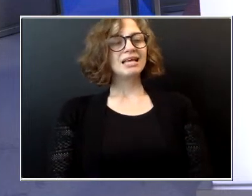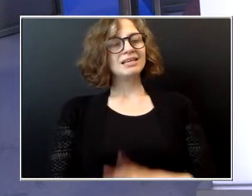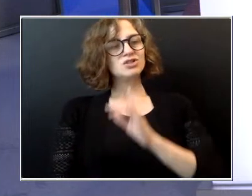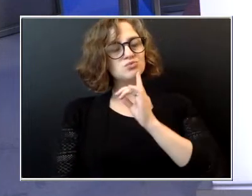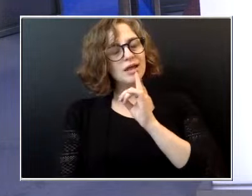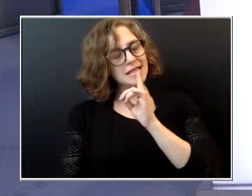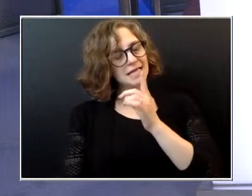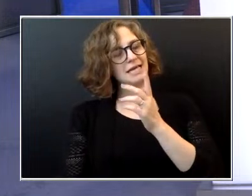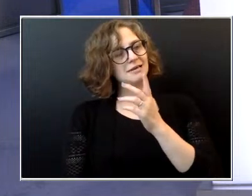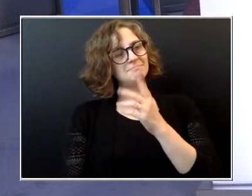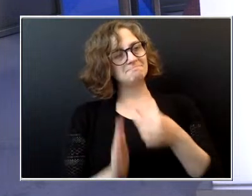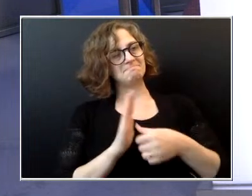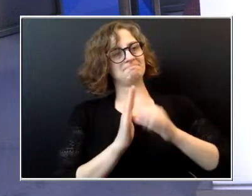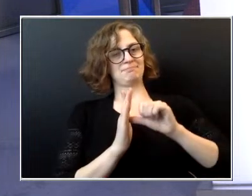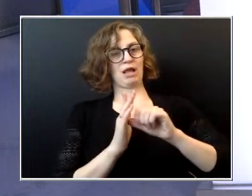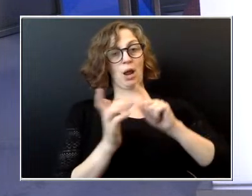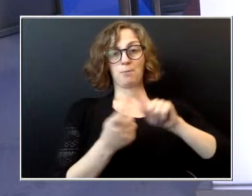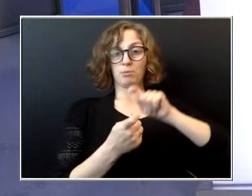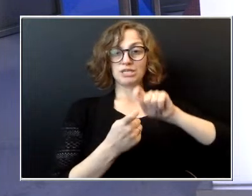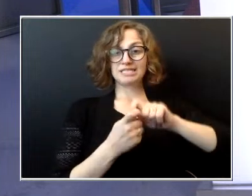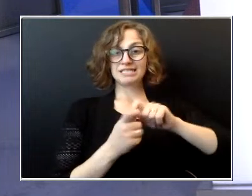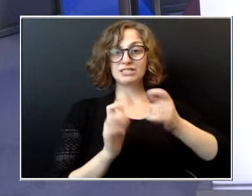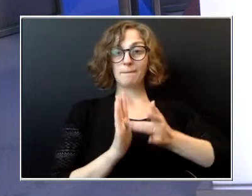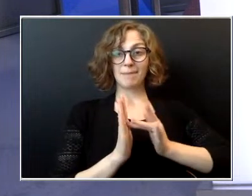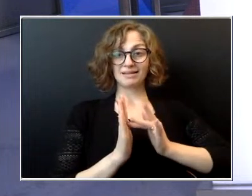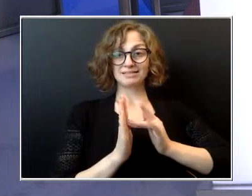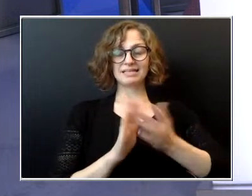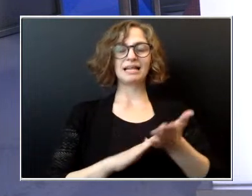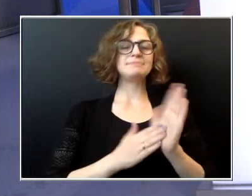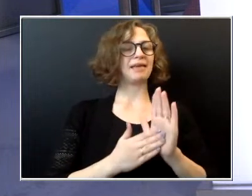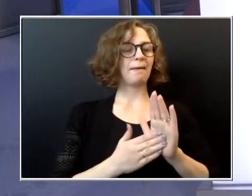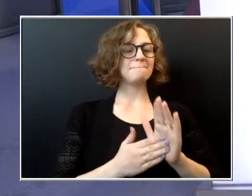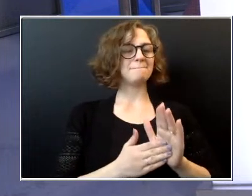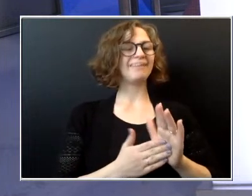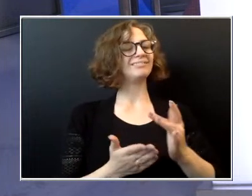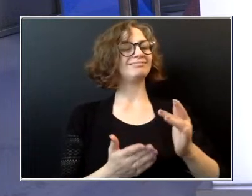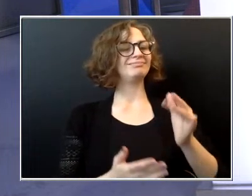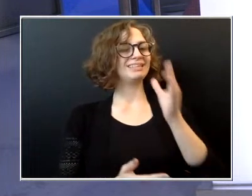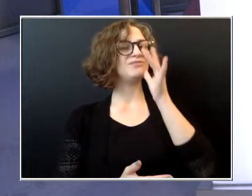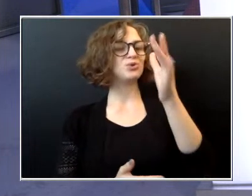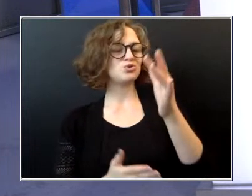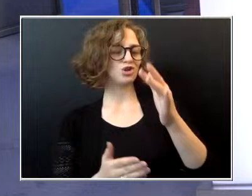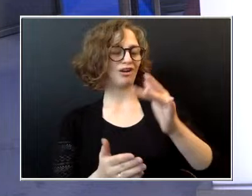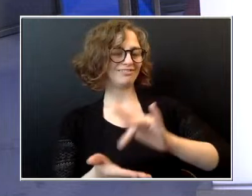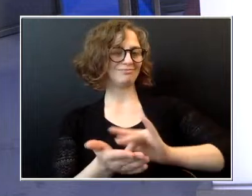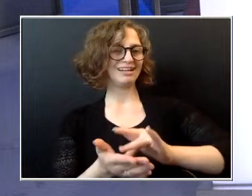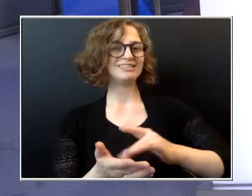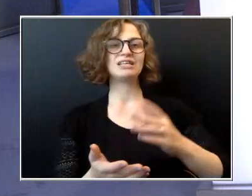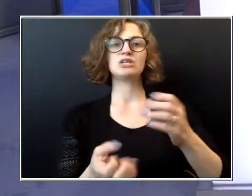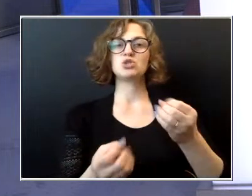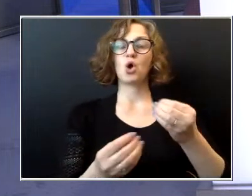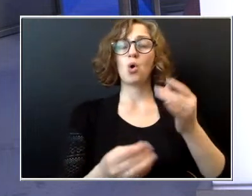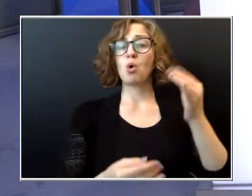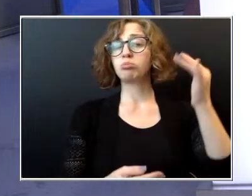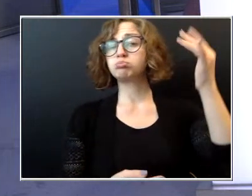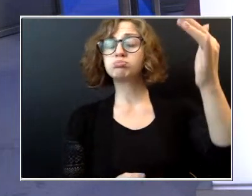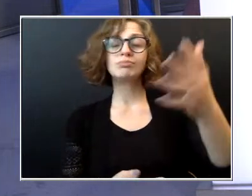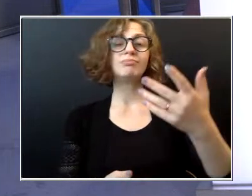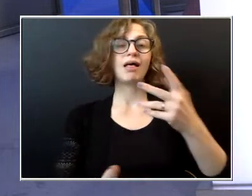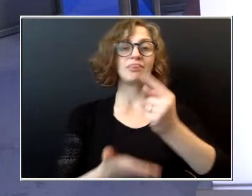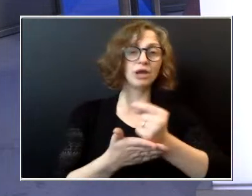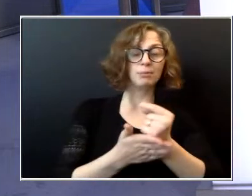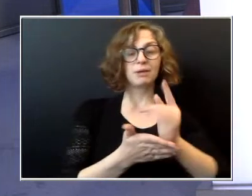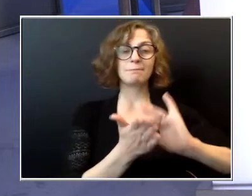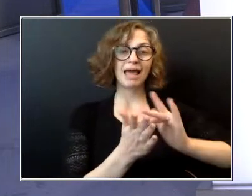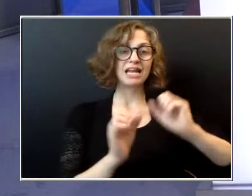medicine, and what that really means is that therapies will be directed and tailored for you, both on your genetic determinants,